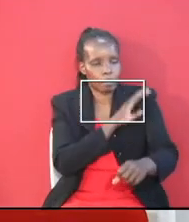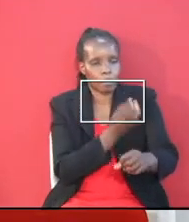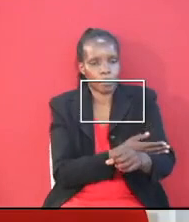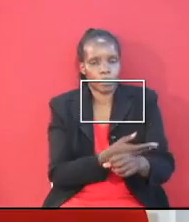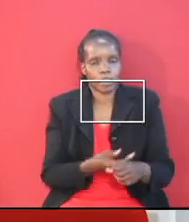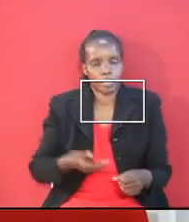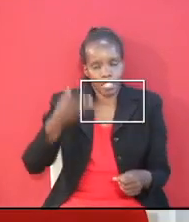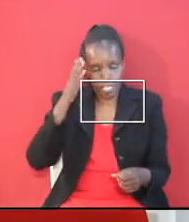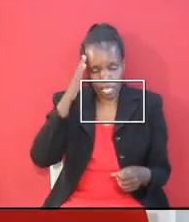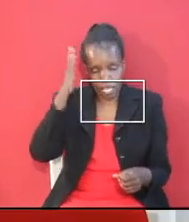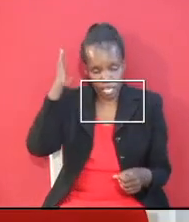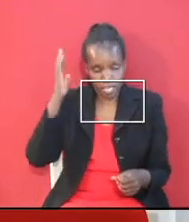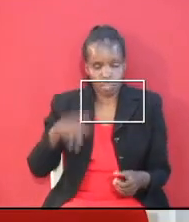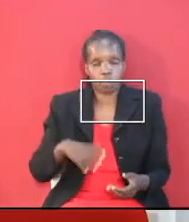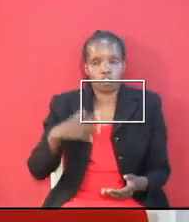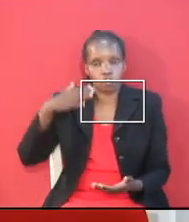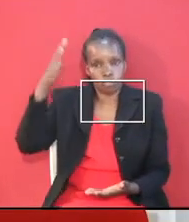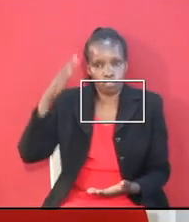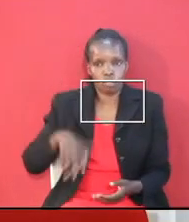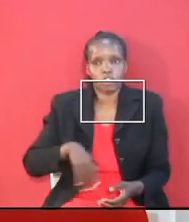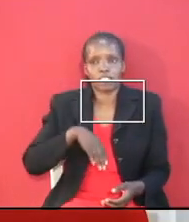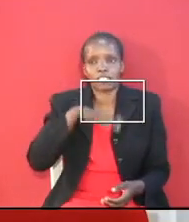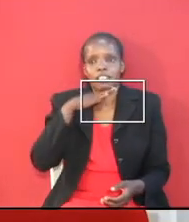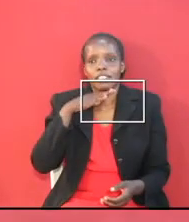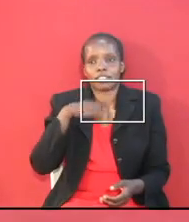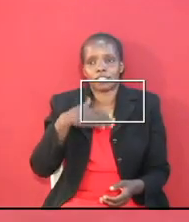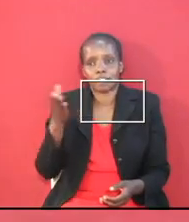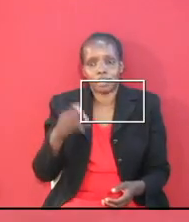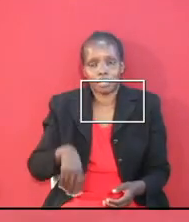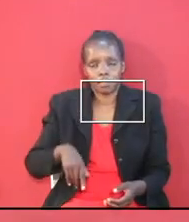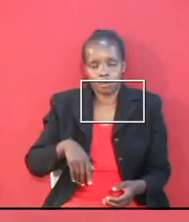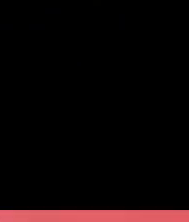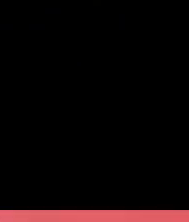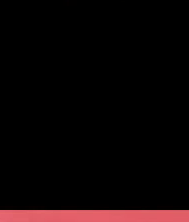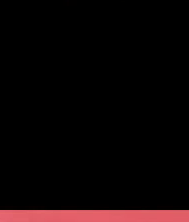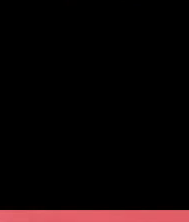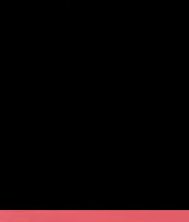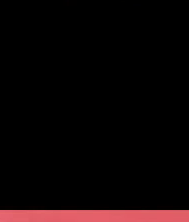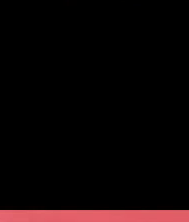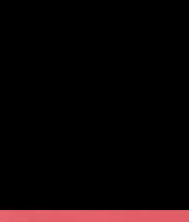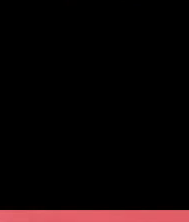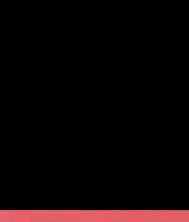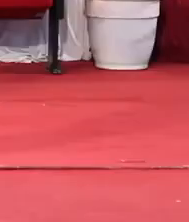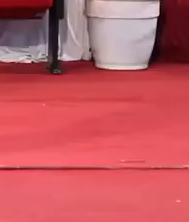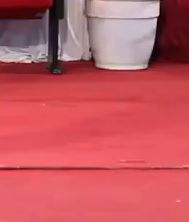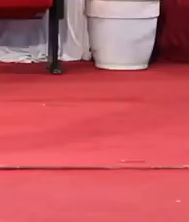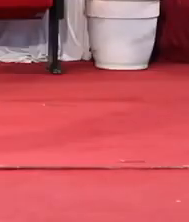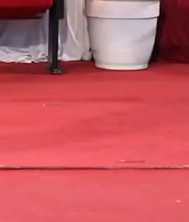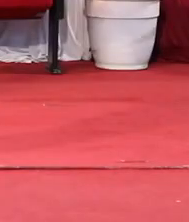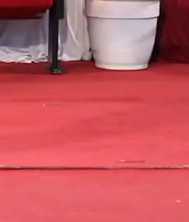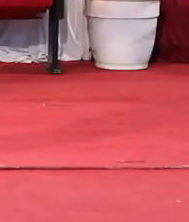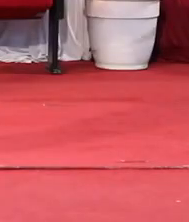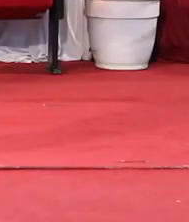hair became back. And then he also died where? With the Philistine. He died there. The last person who compromised?